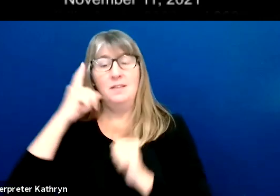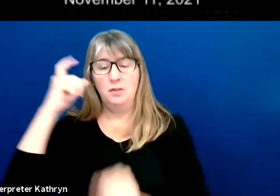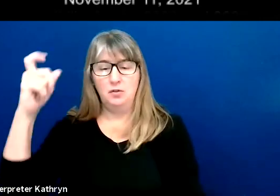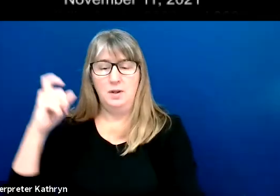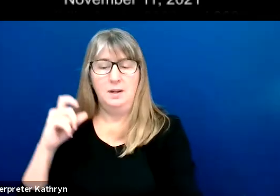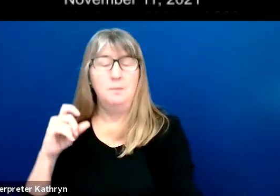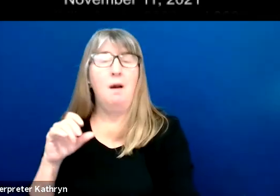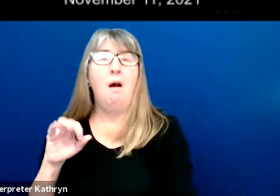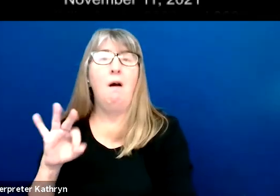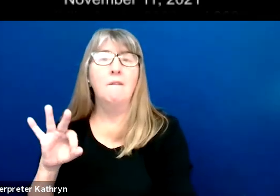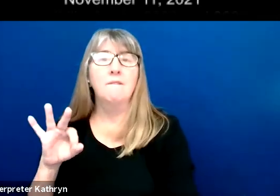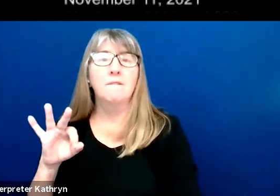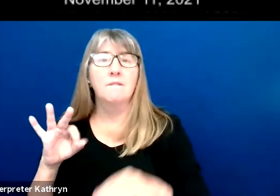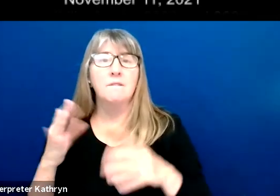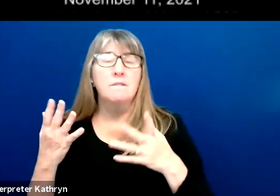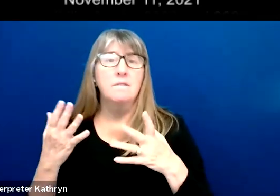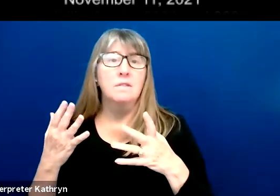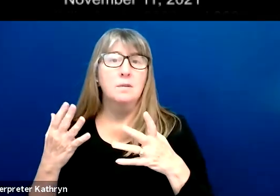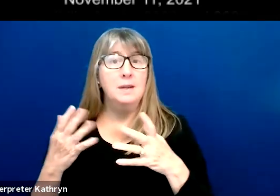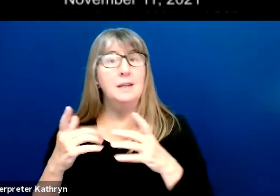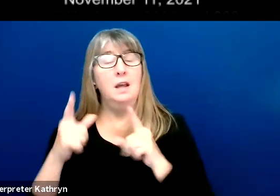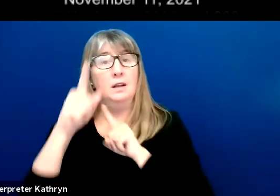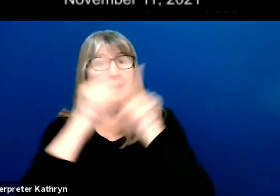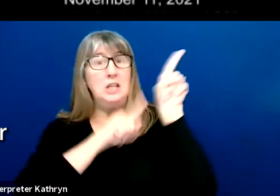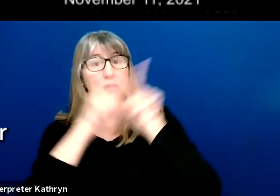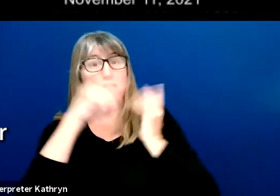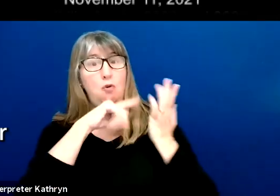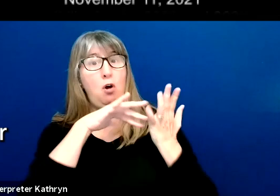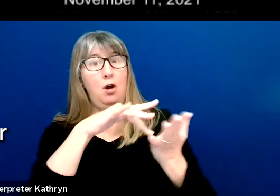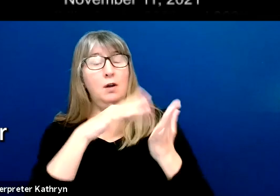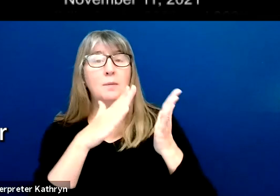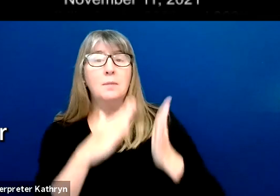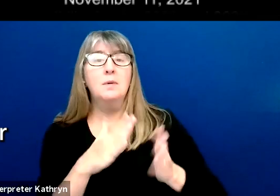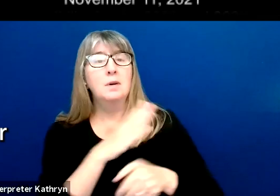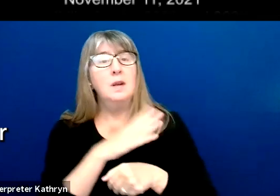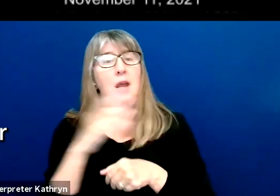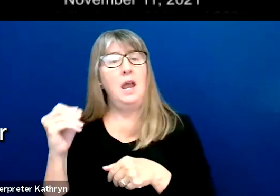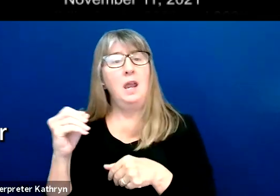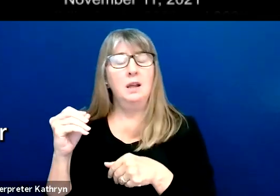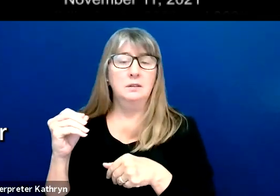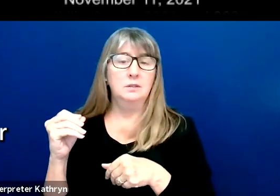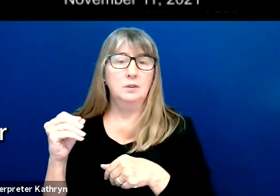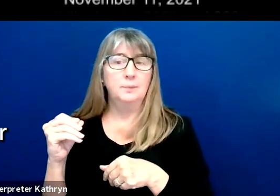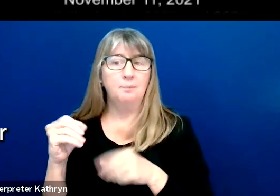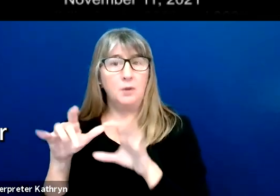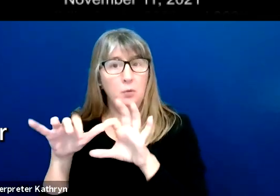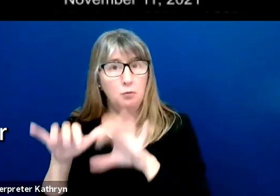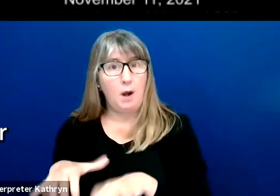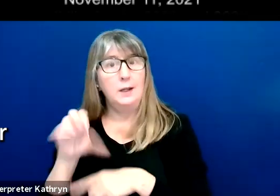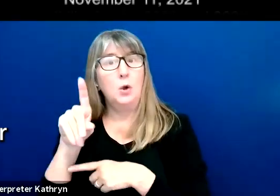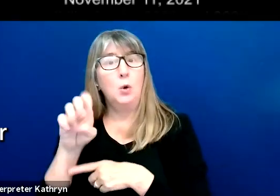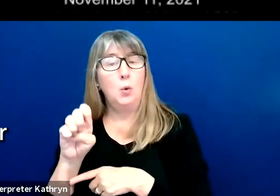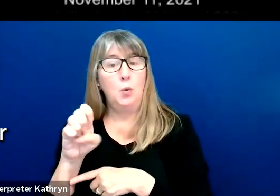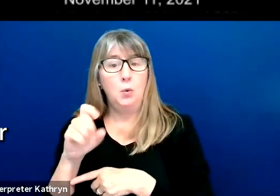being an astronomer and probably astronaut and writing code for solar